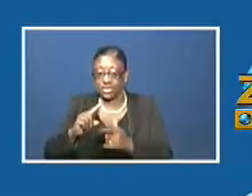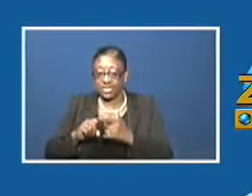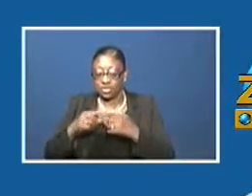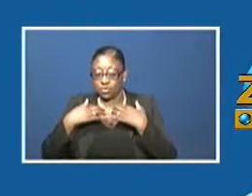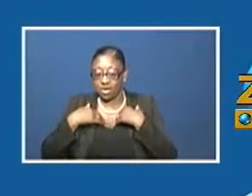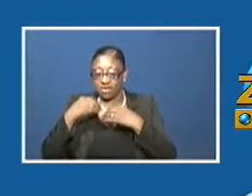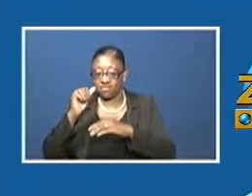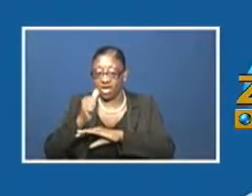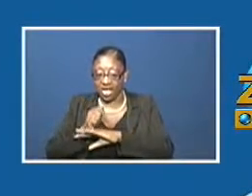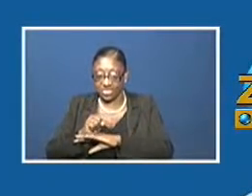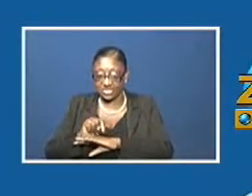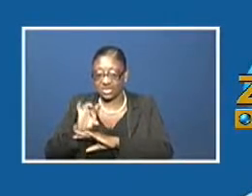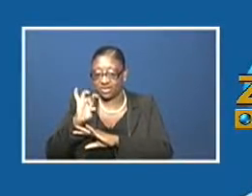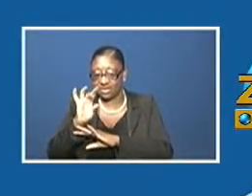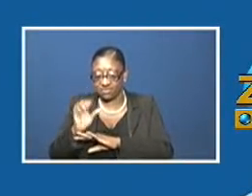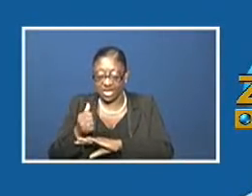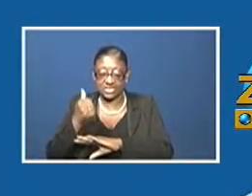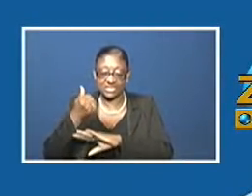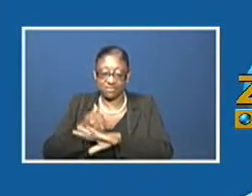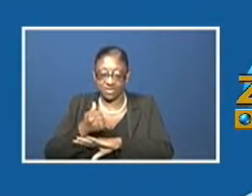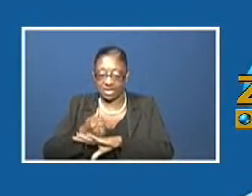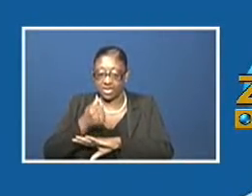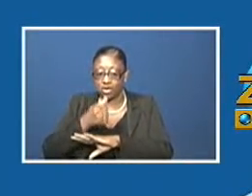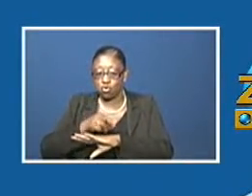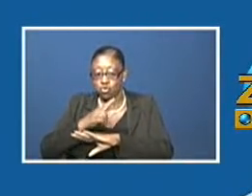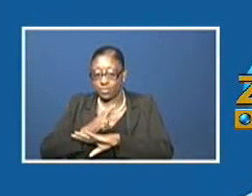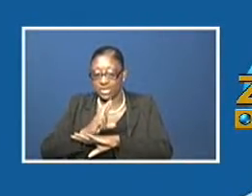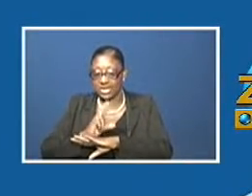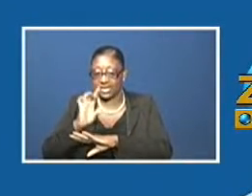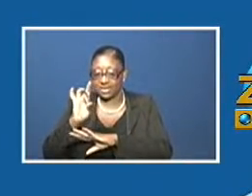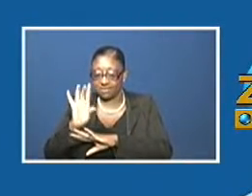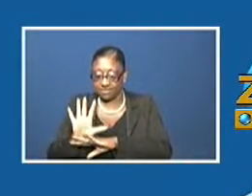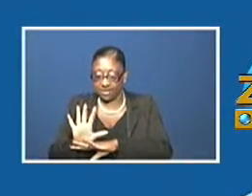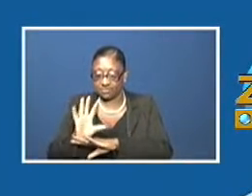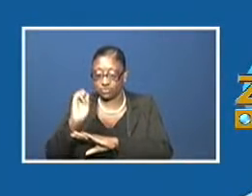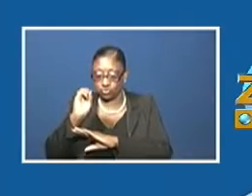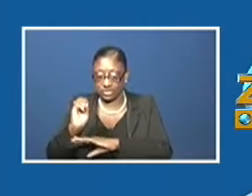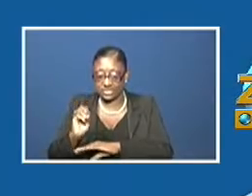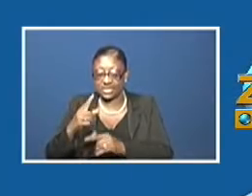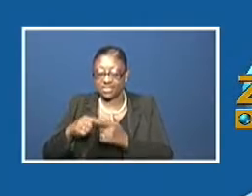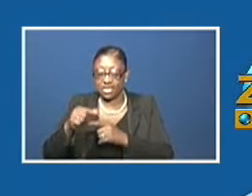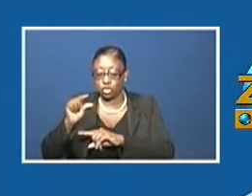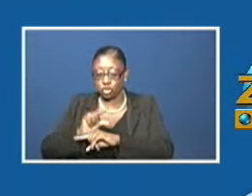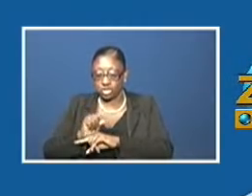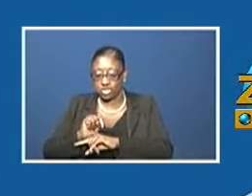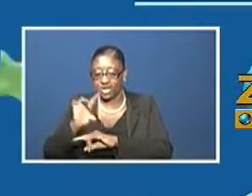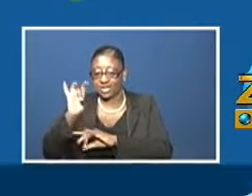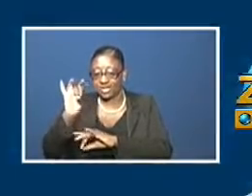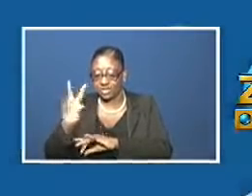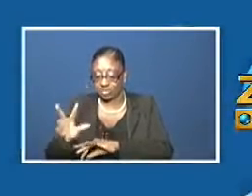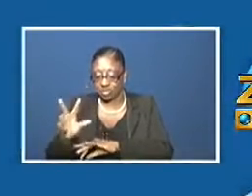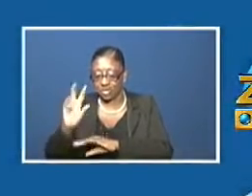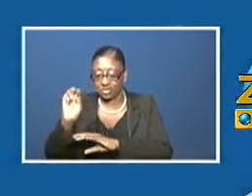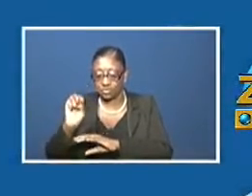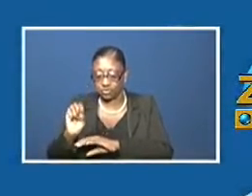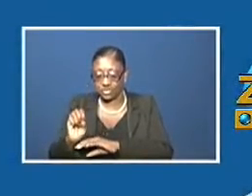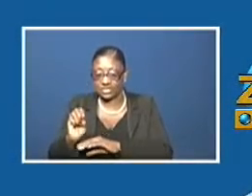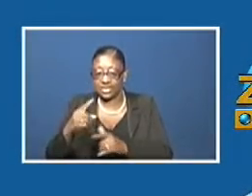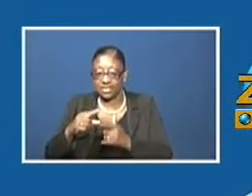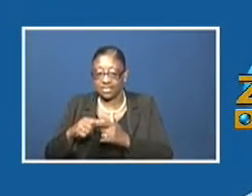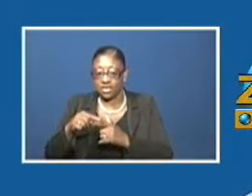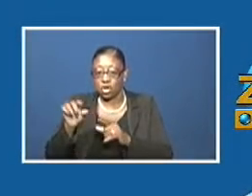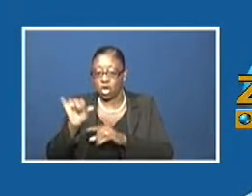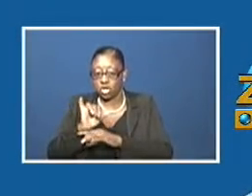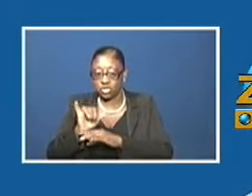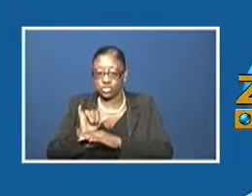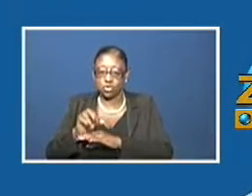Central Andros. Alistown, Cat Island, San Salvador, and Rum Key, 85 degrees, 83 in Georgetown, Exuma, 83 is